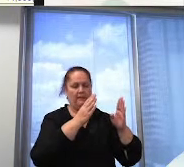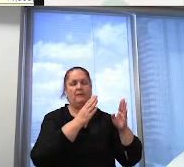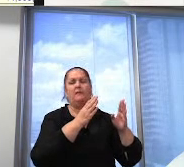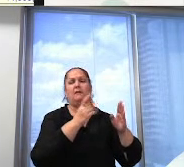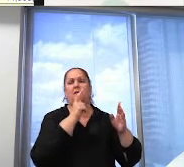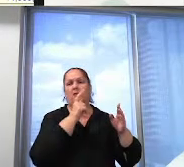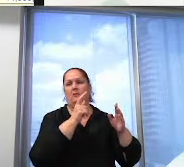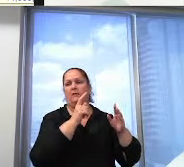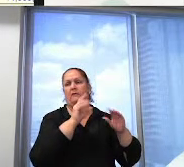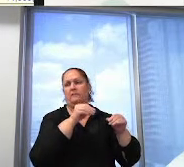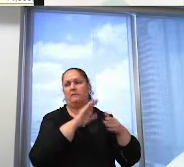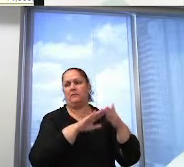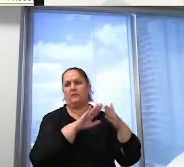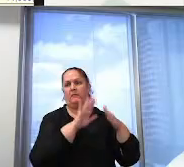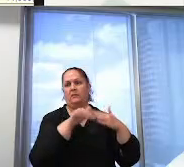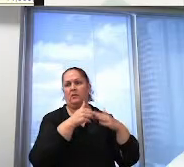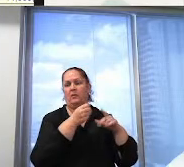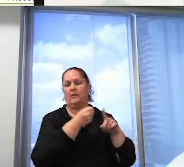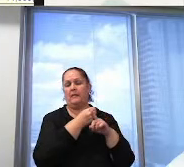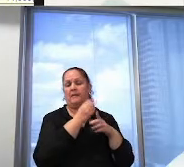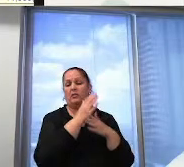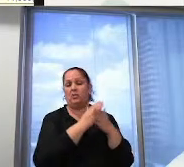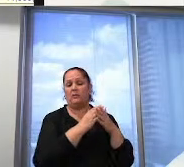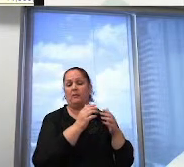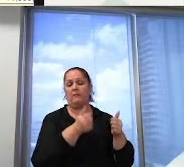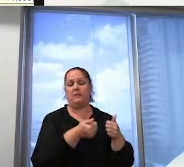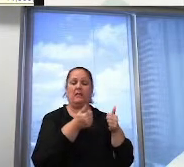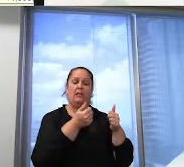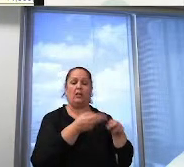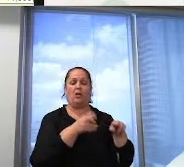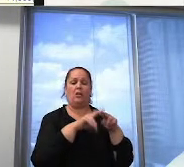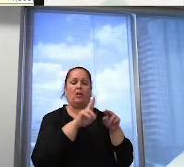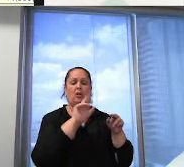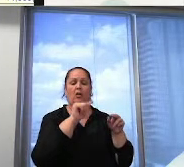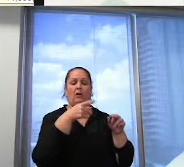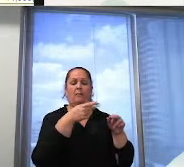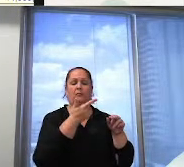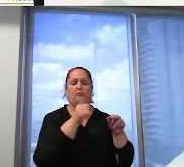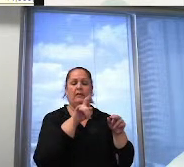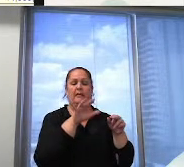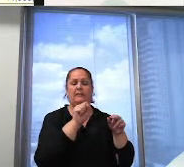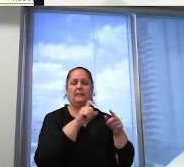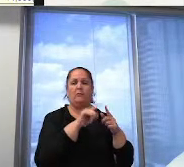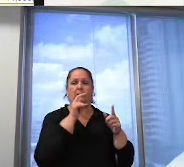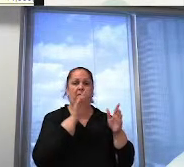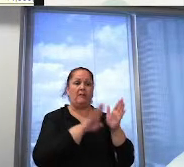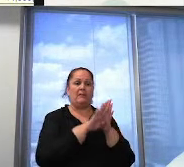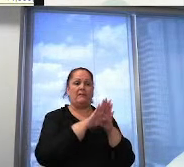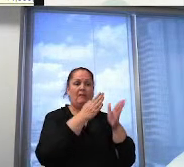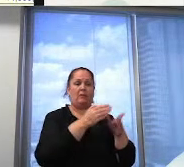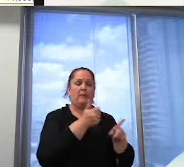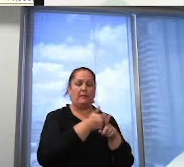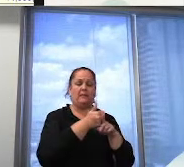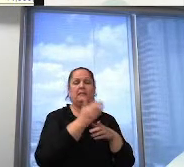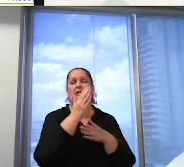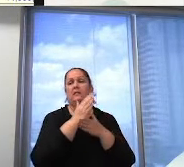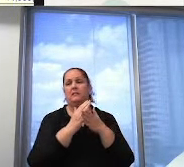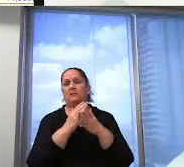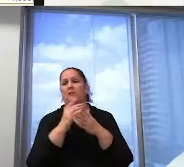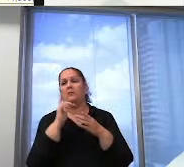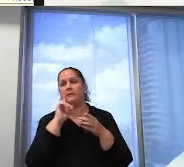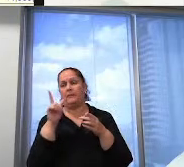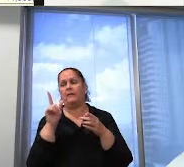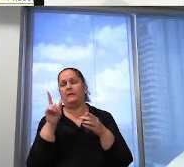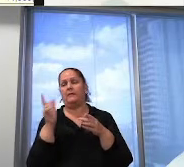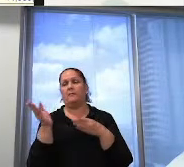means. Say, have a new being built, and we actually have to do upgrades as a result of that impact. Some of the upgrades will be borne by the developer itself. Some of the